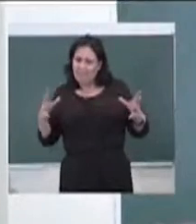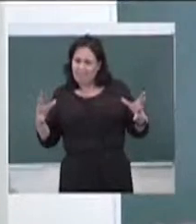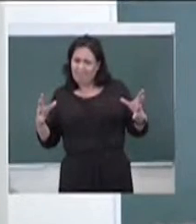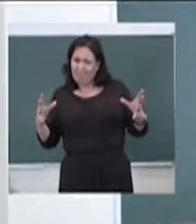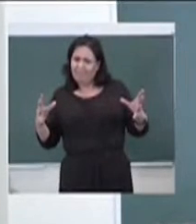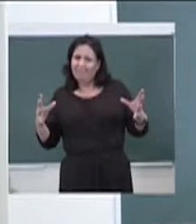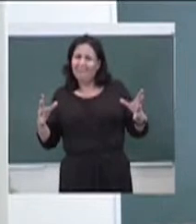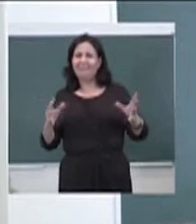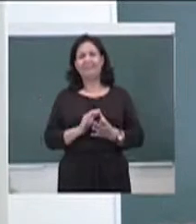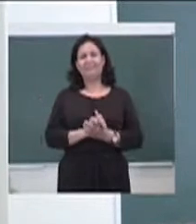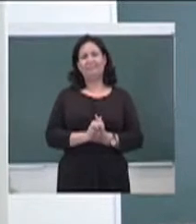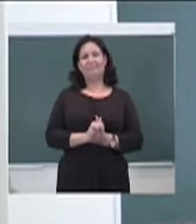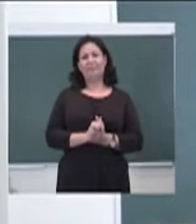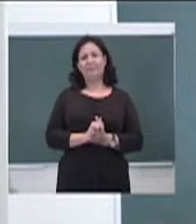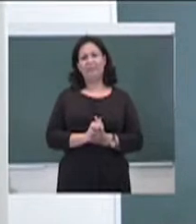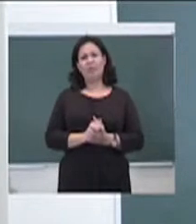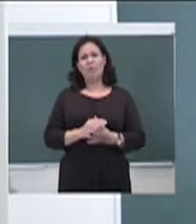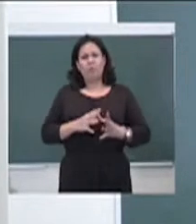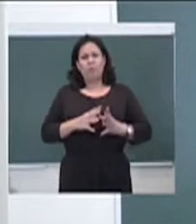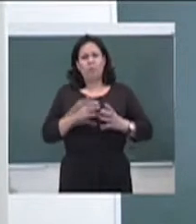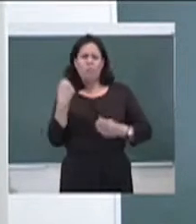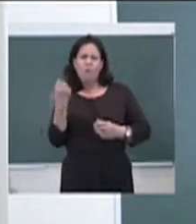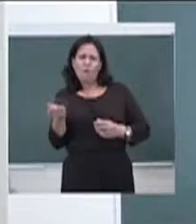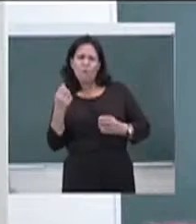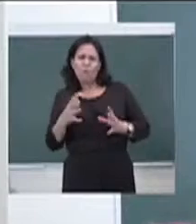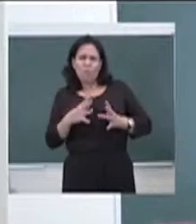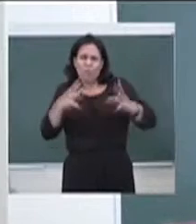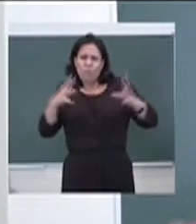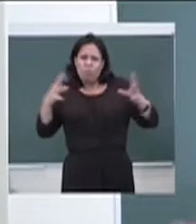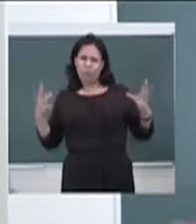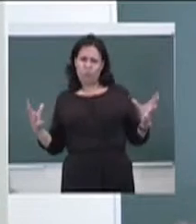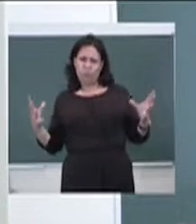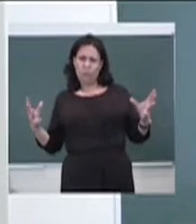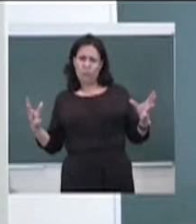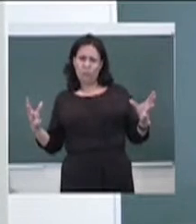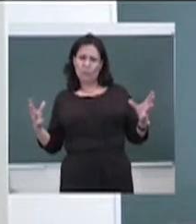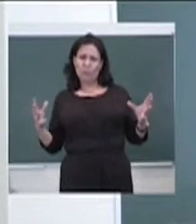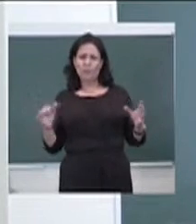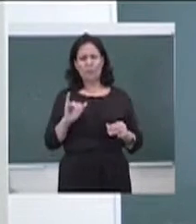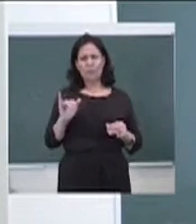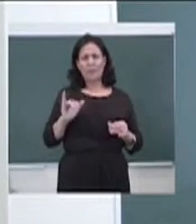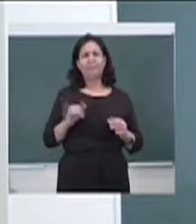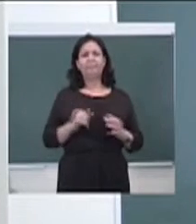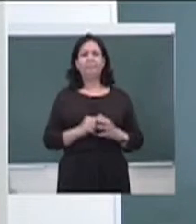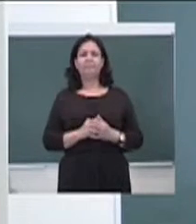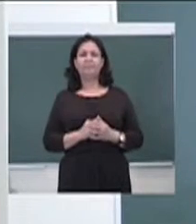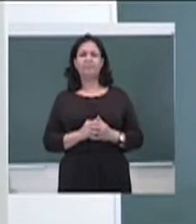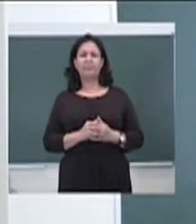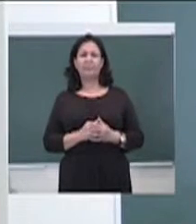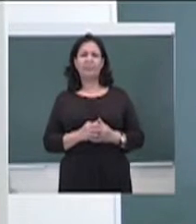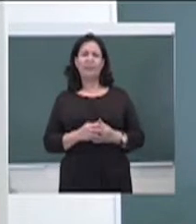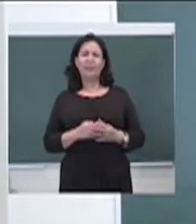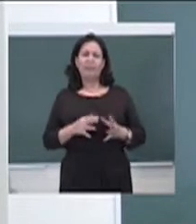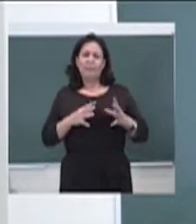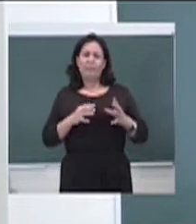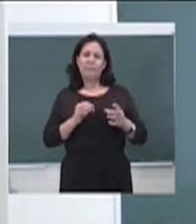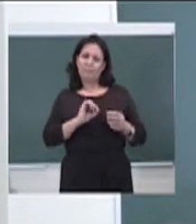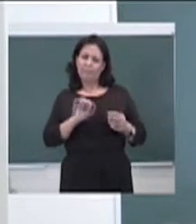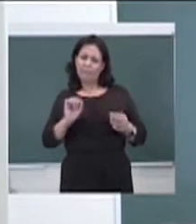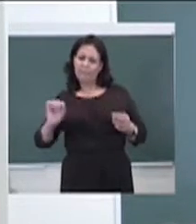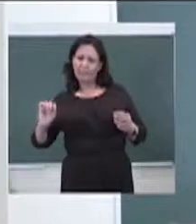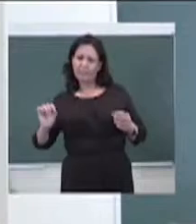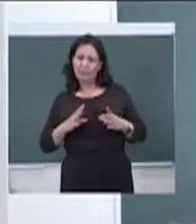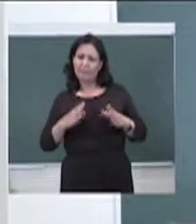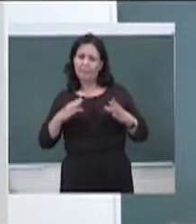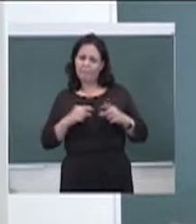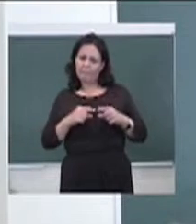Which one is the bigger ball? Can you point? Well done. And which one is the bigger pencil? Very